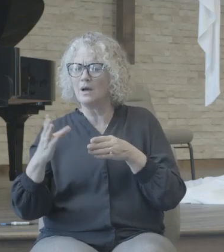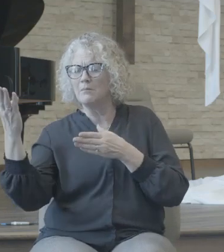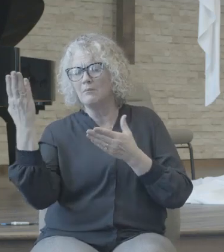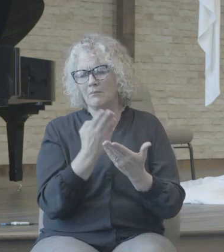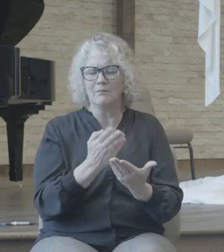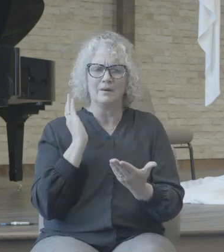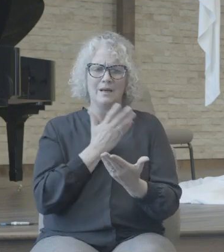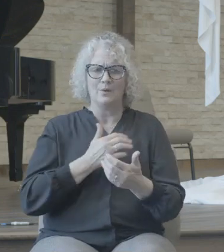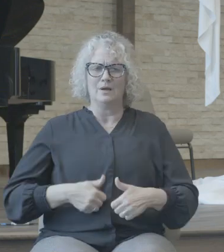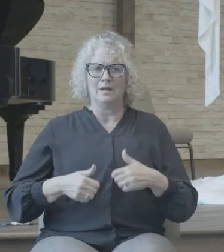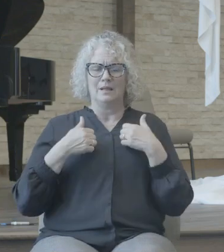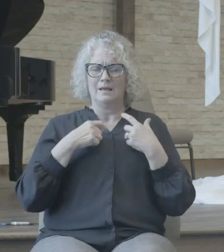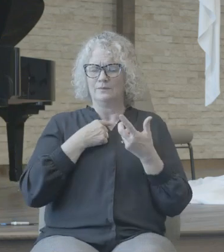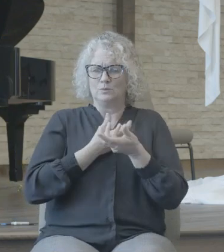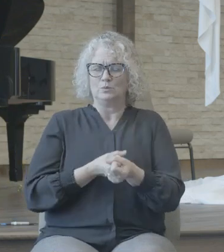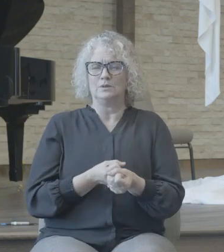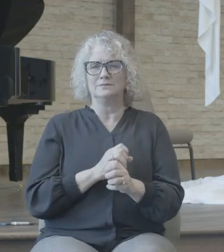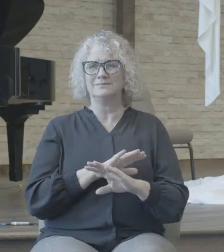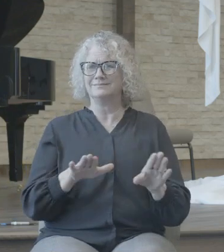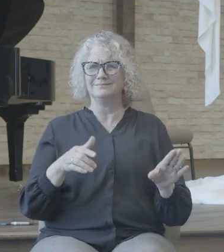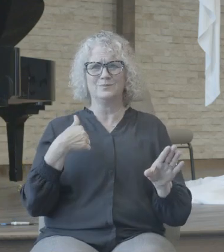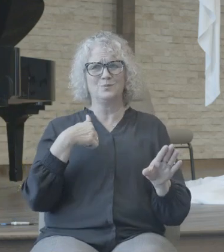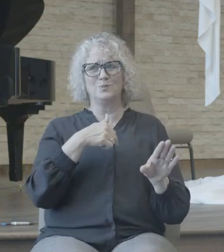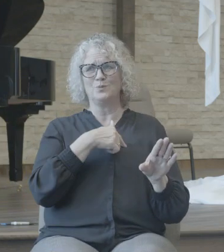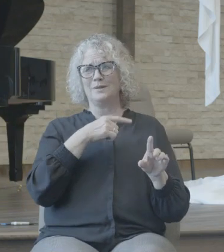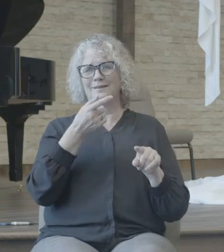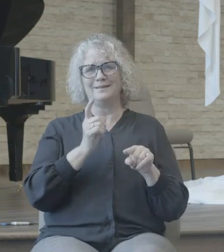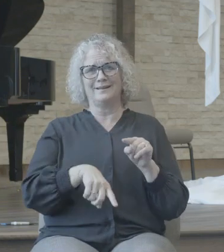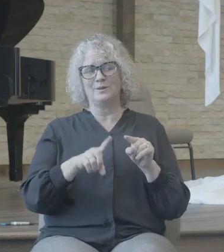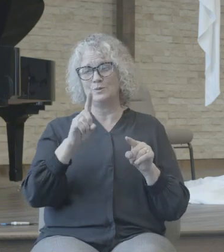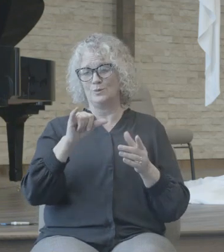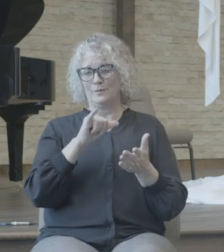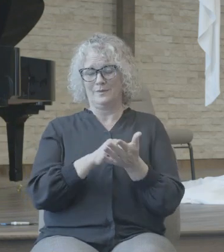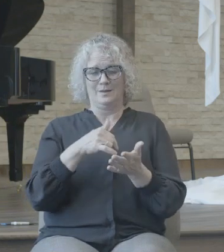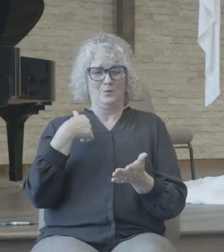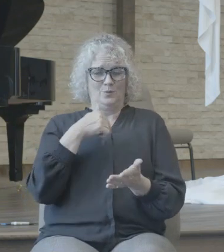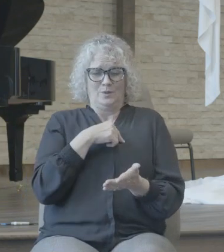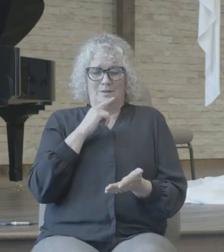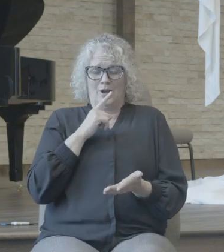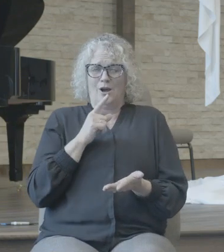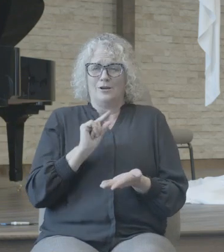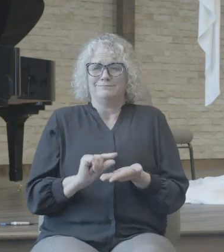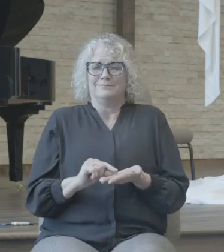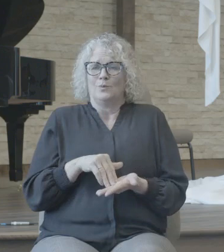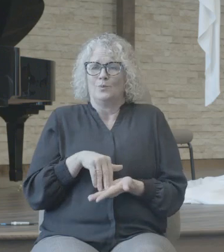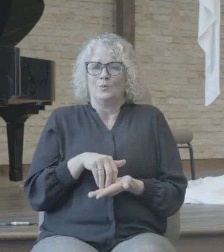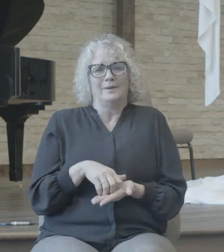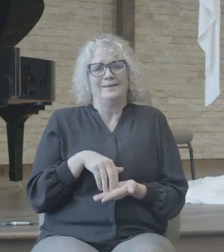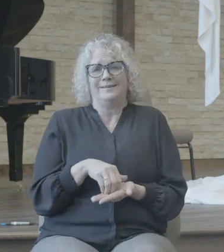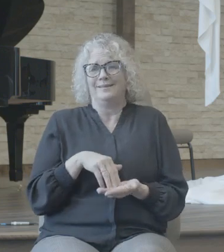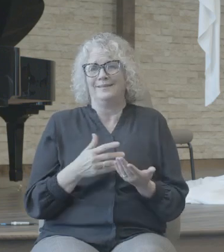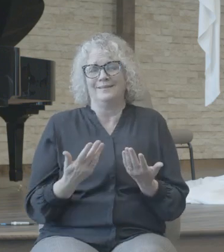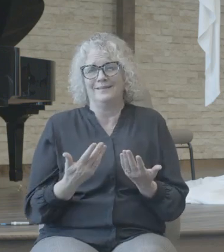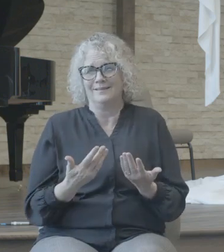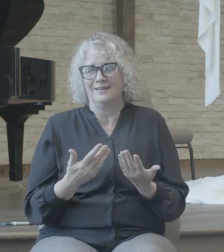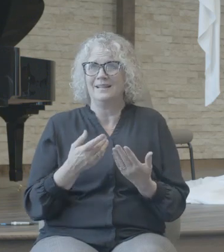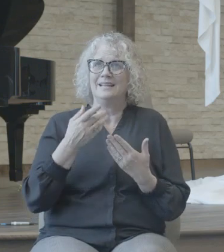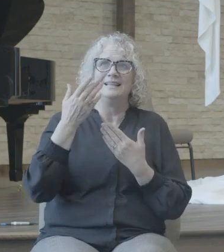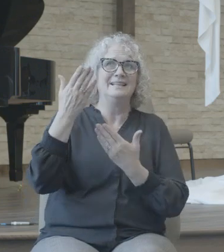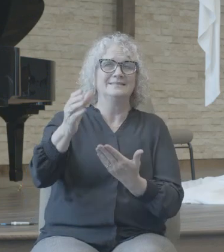in no position to do that because we are weak and imperfect. But He is